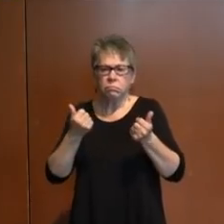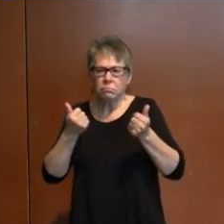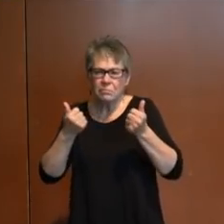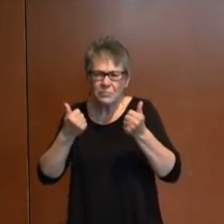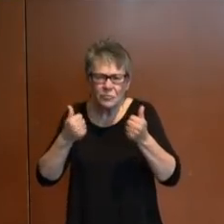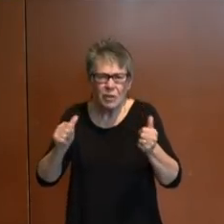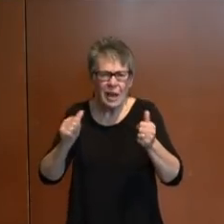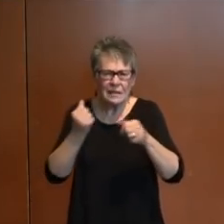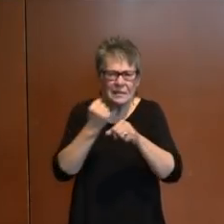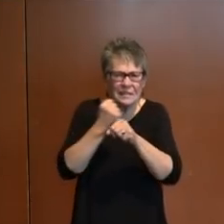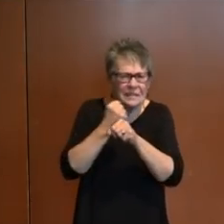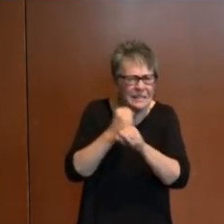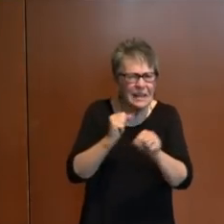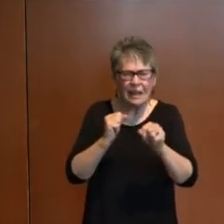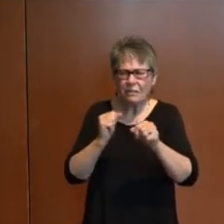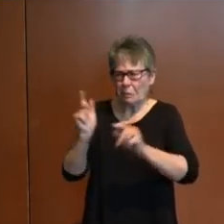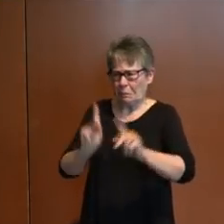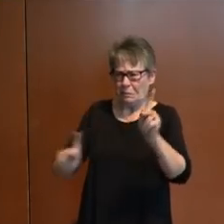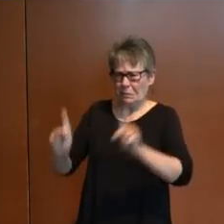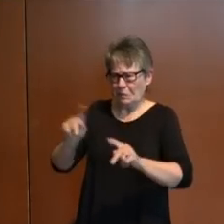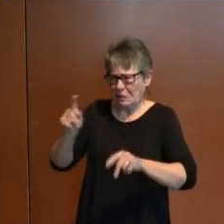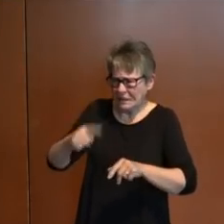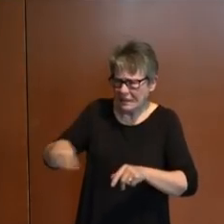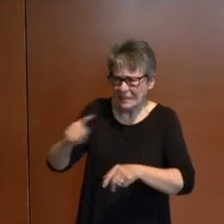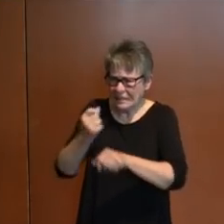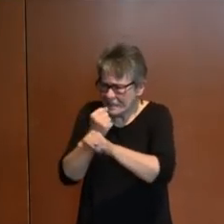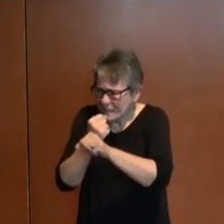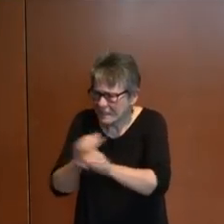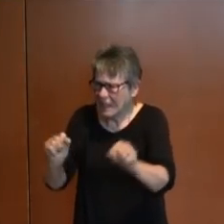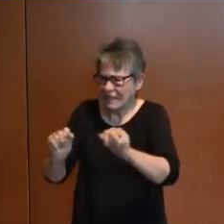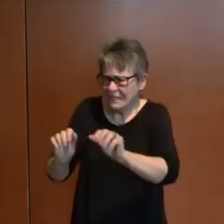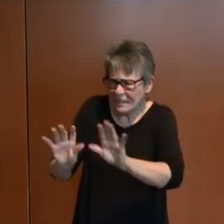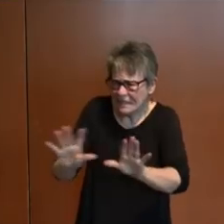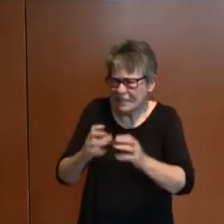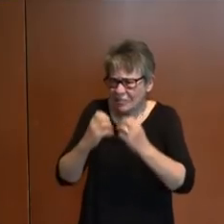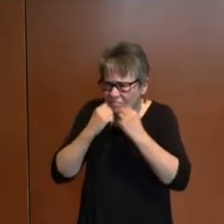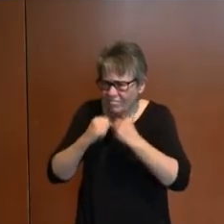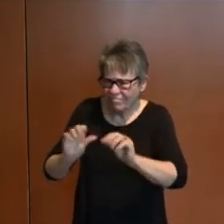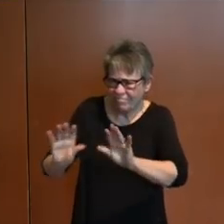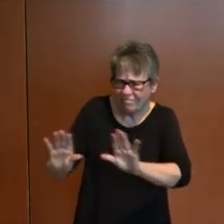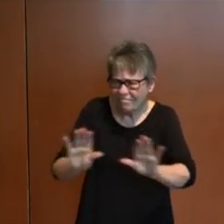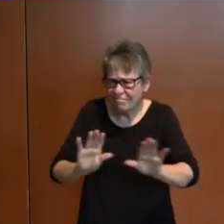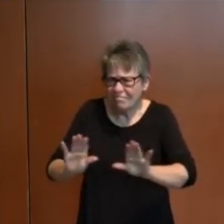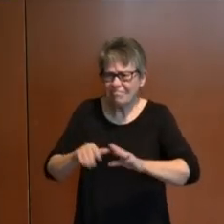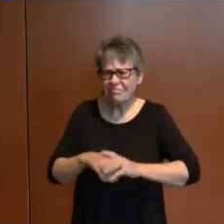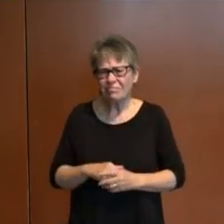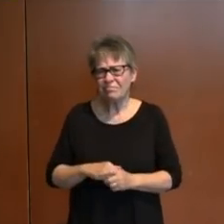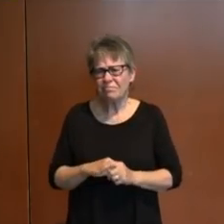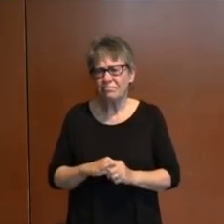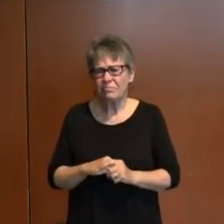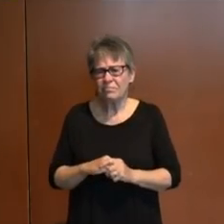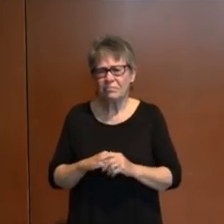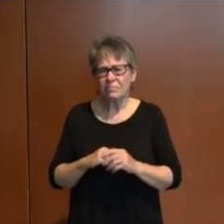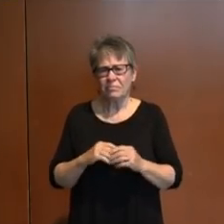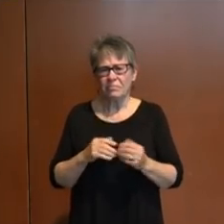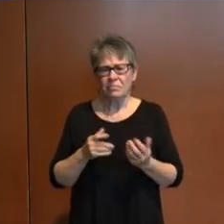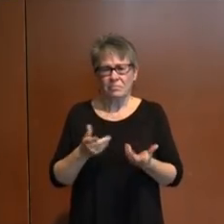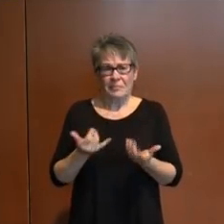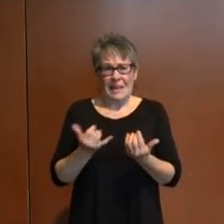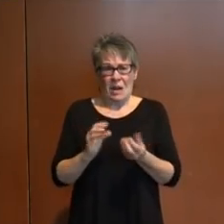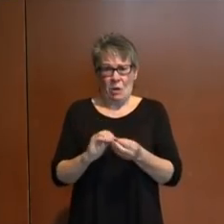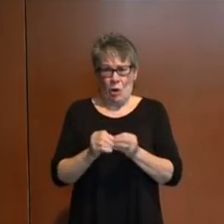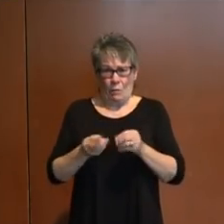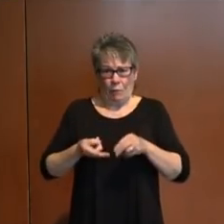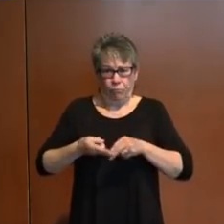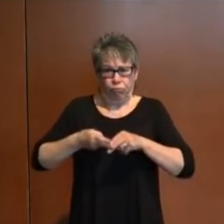those lives as possible. But the number that's really spiking now into the thousands are the positive